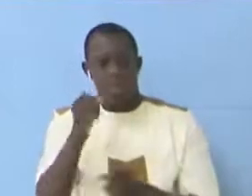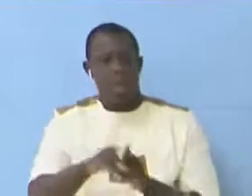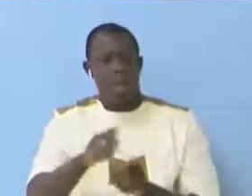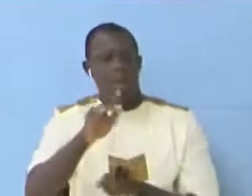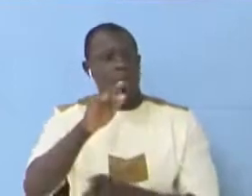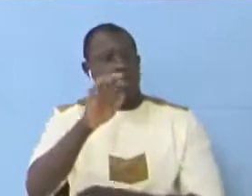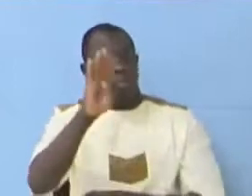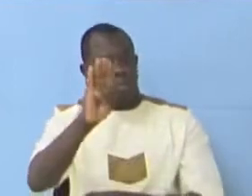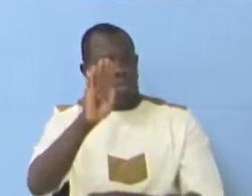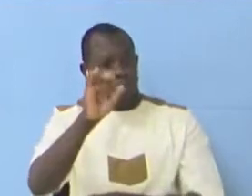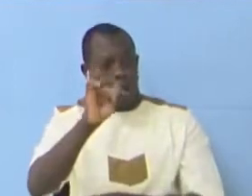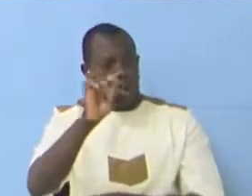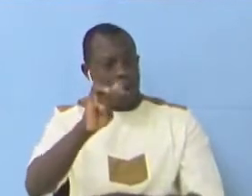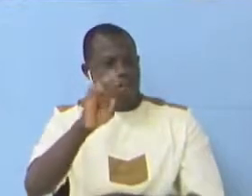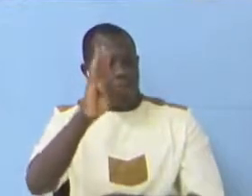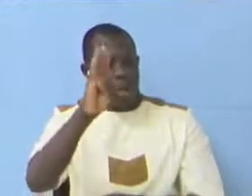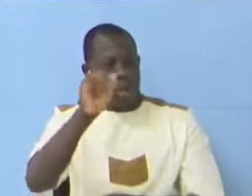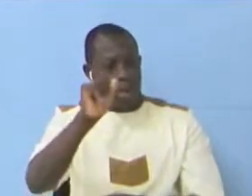State House.